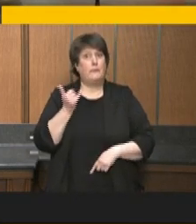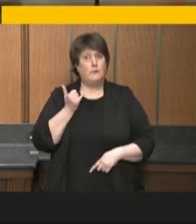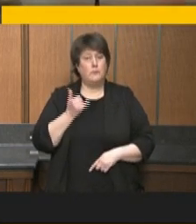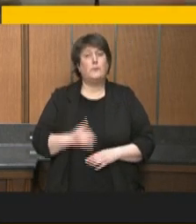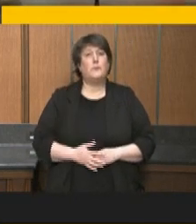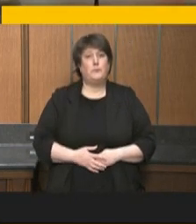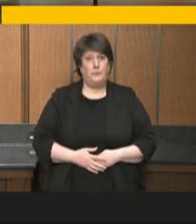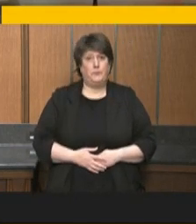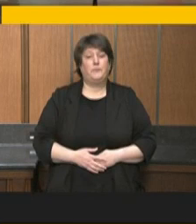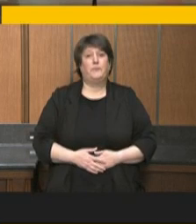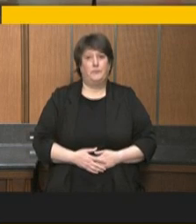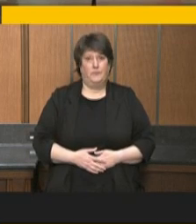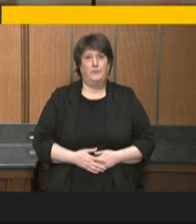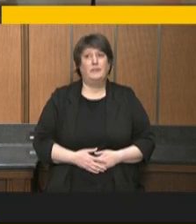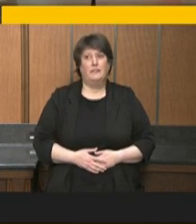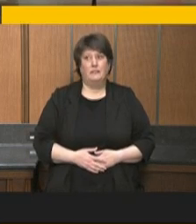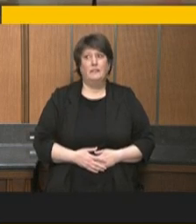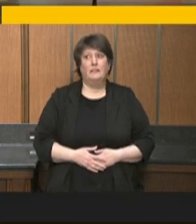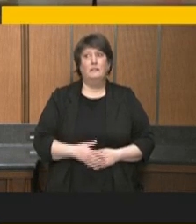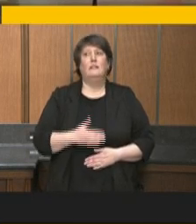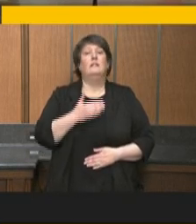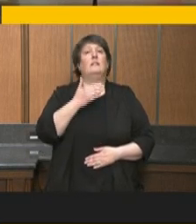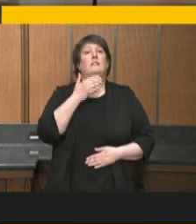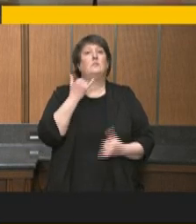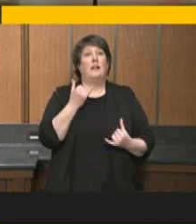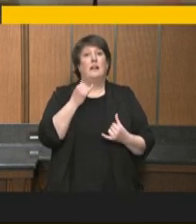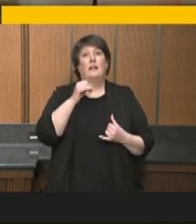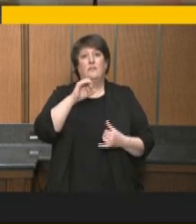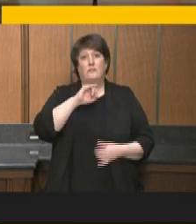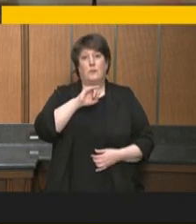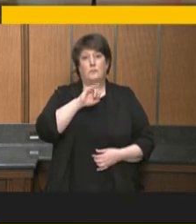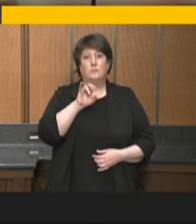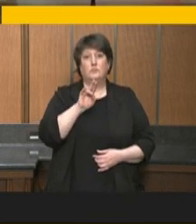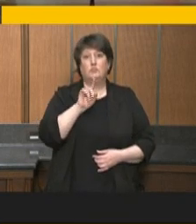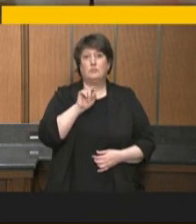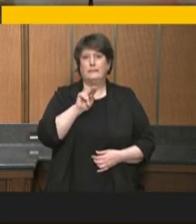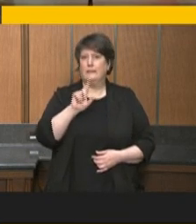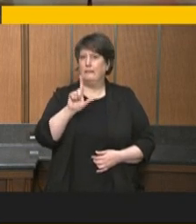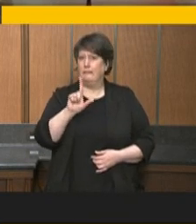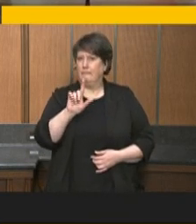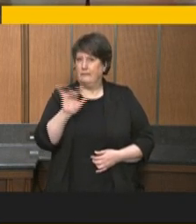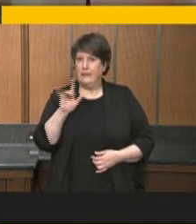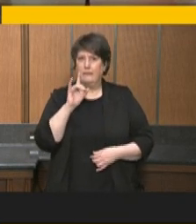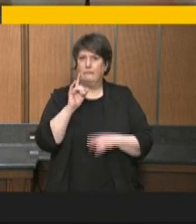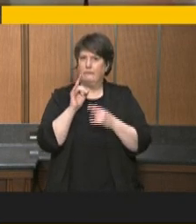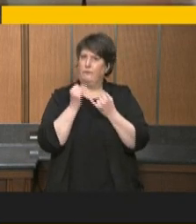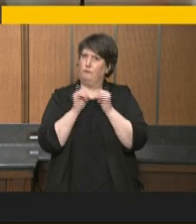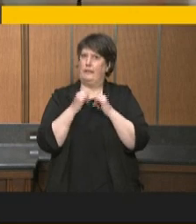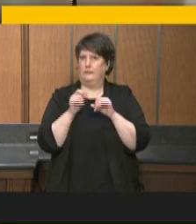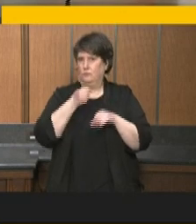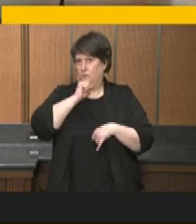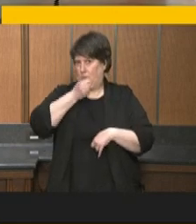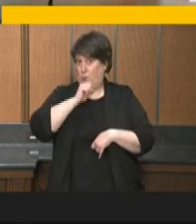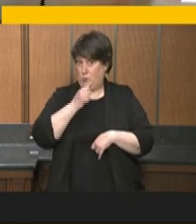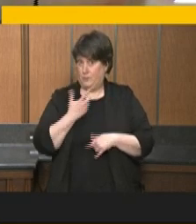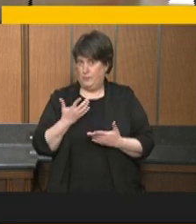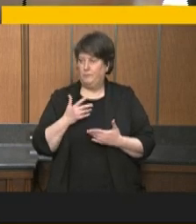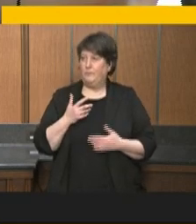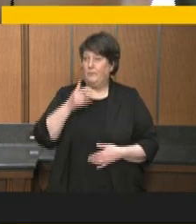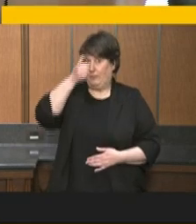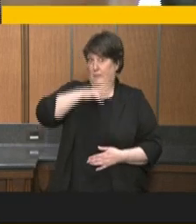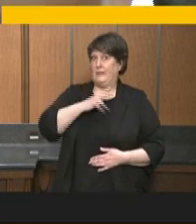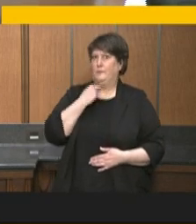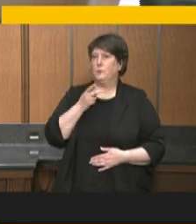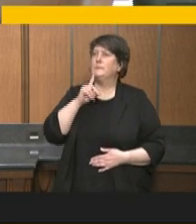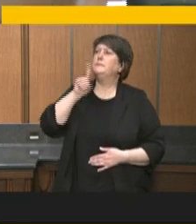Thank you. Our following question is from Justin Ling, freelance. Please go ahead. Hi there. Question